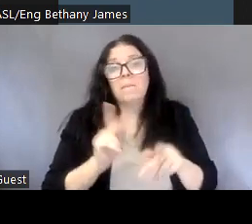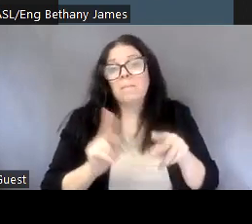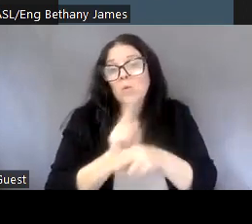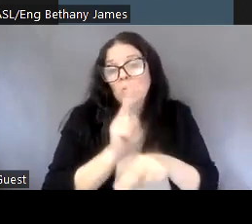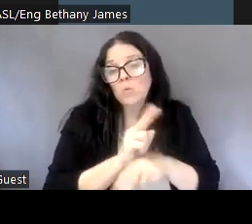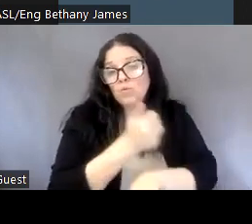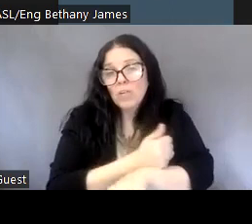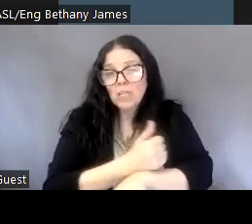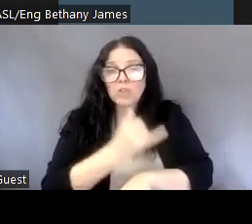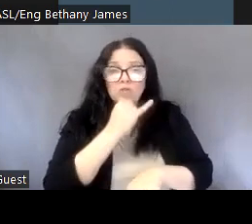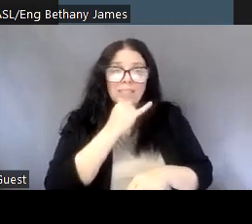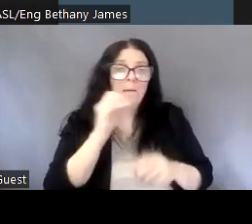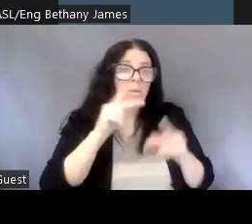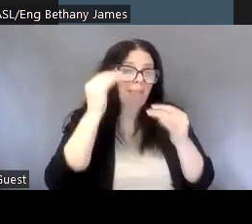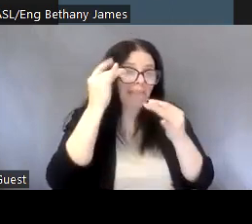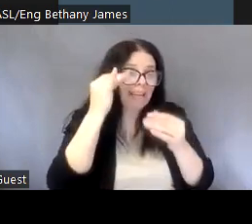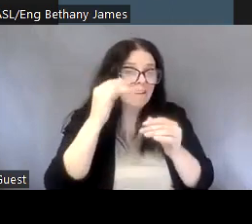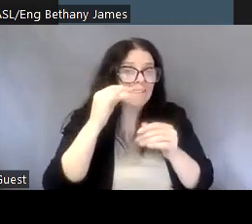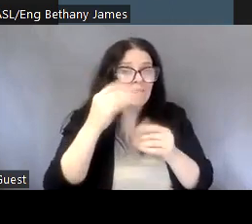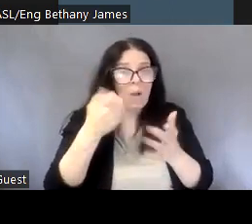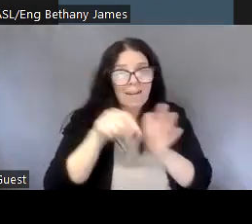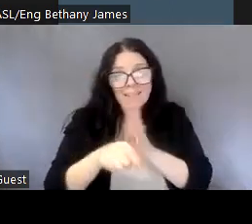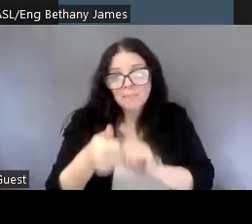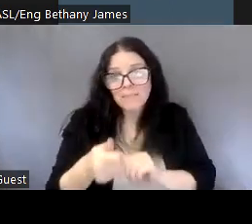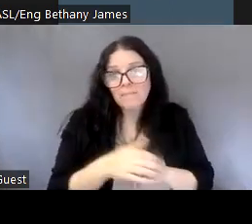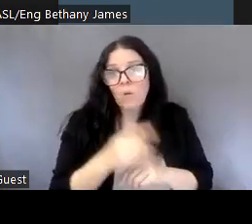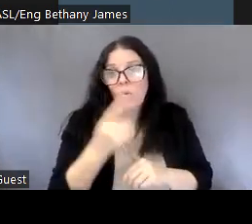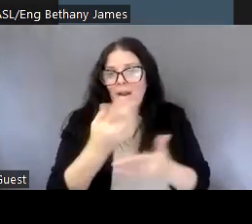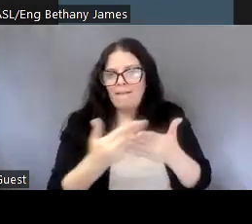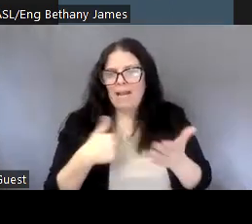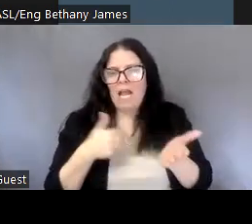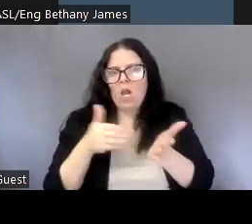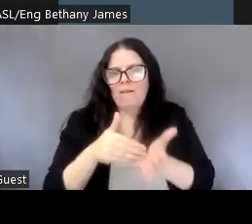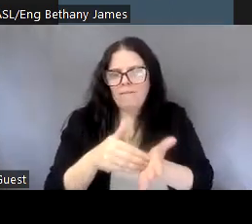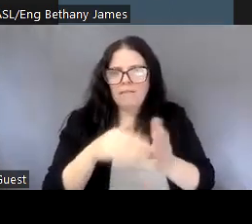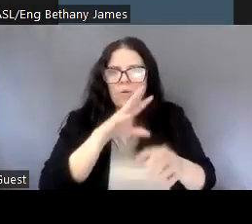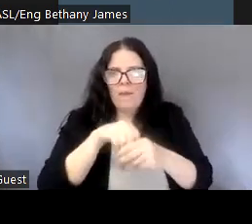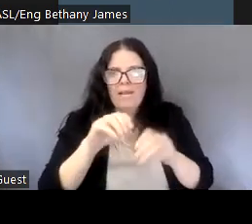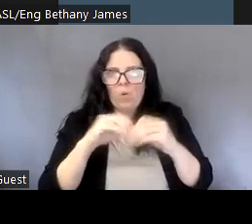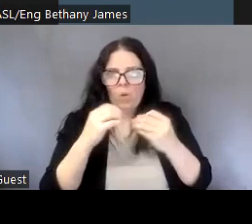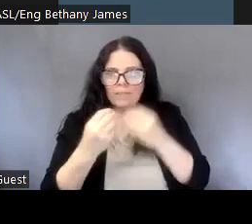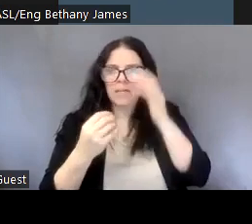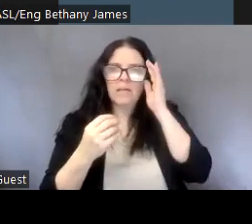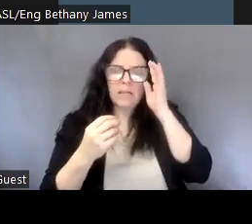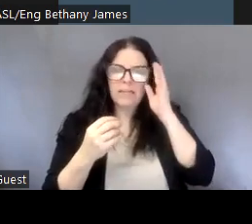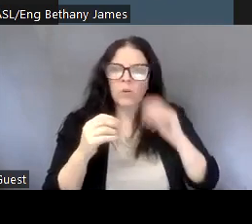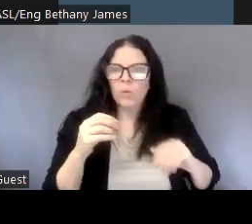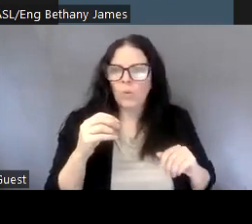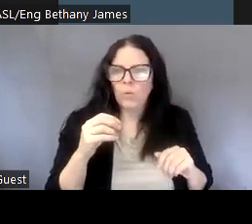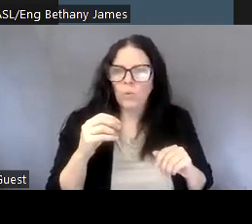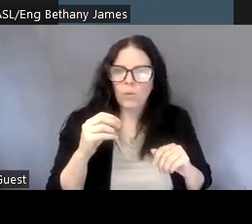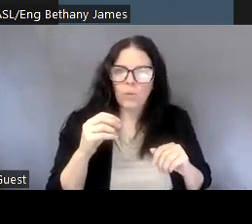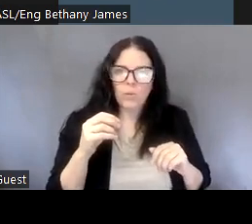lot of suicidal thoughts. We do, one of the things I do a lot in organizations is